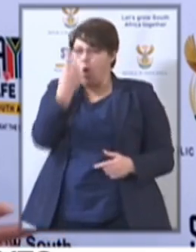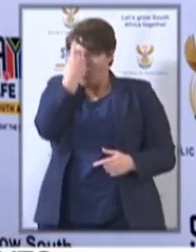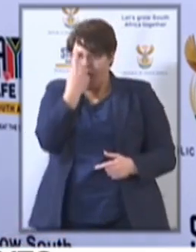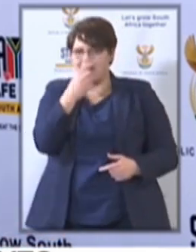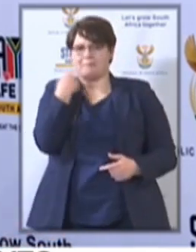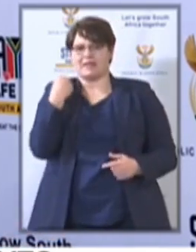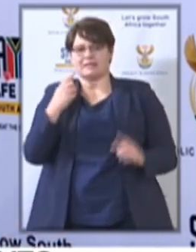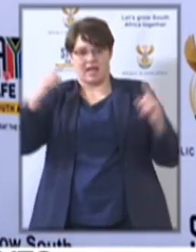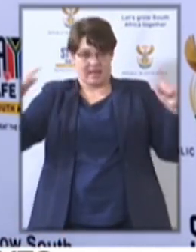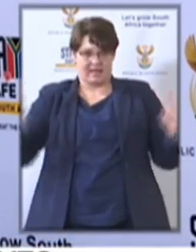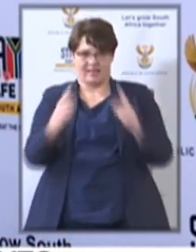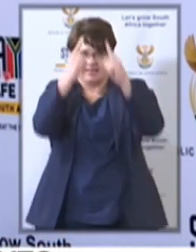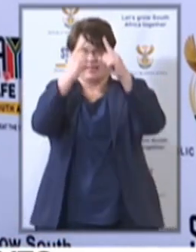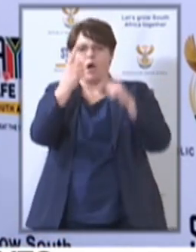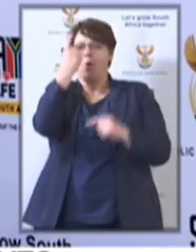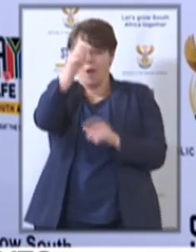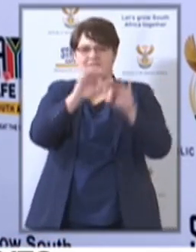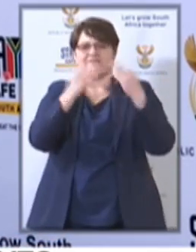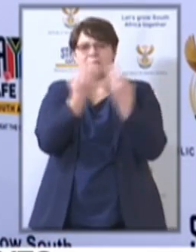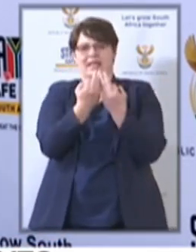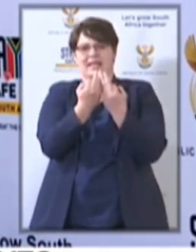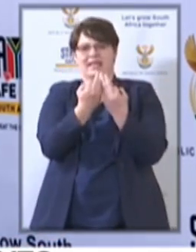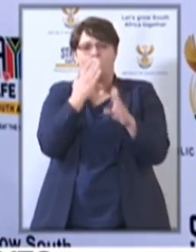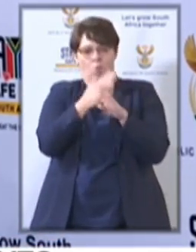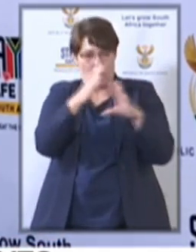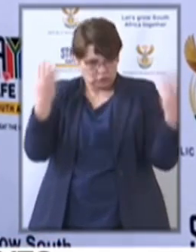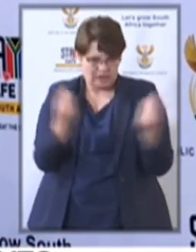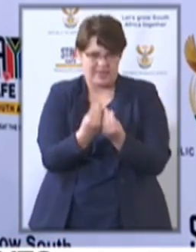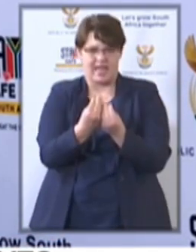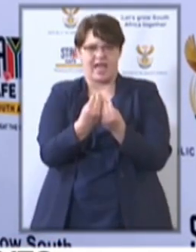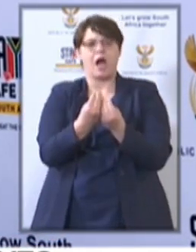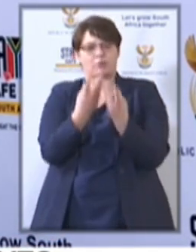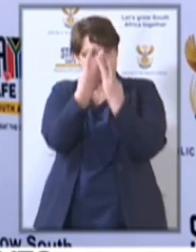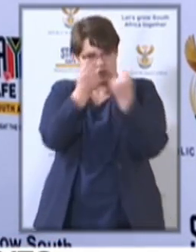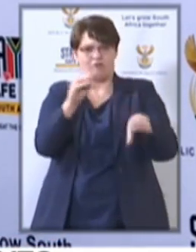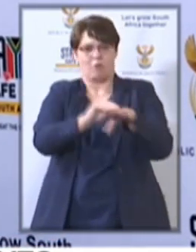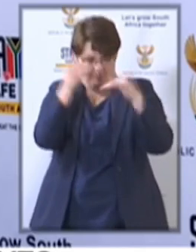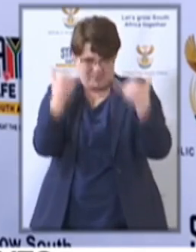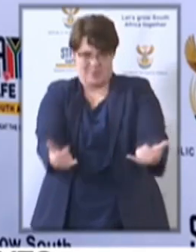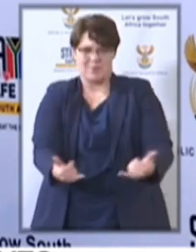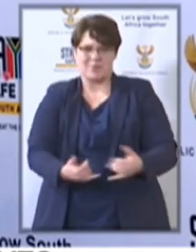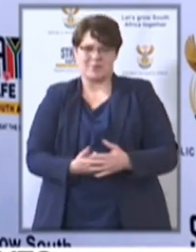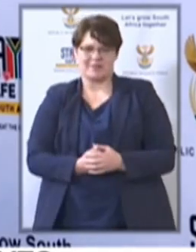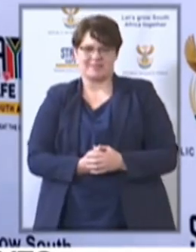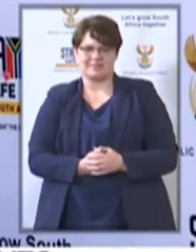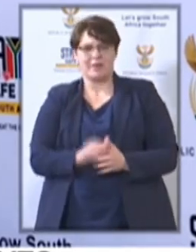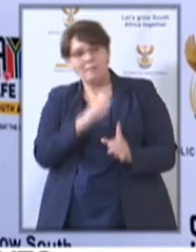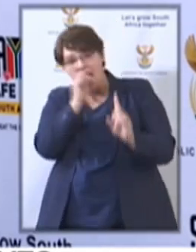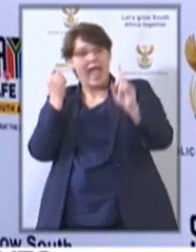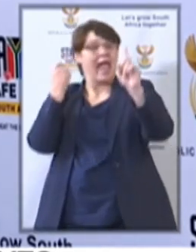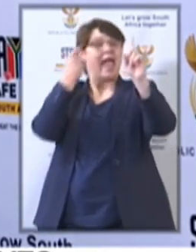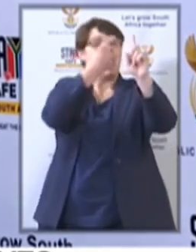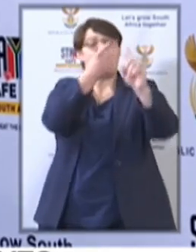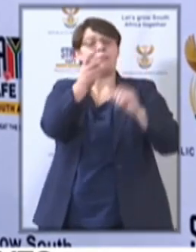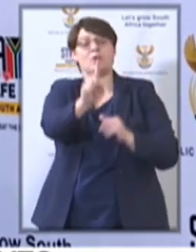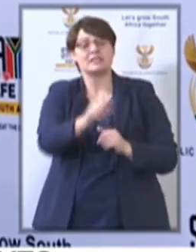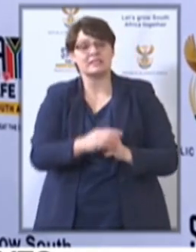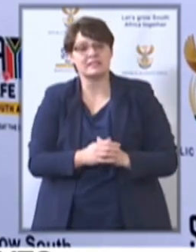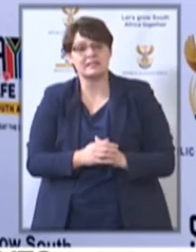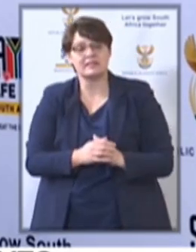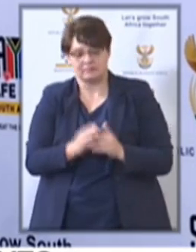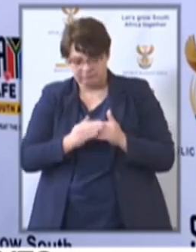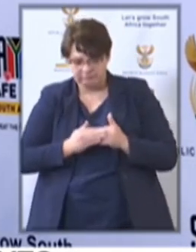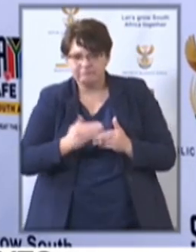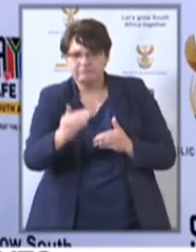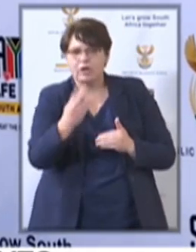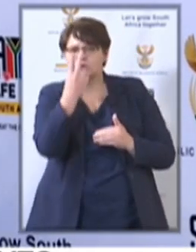minister. You are part of one family. Let's address this problem once and for all. It is my intention that after a